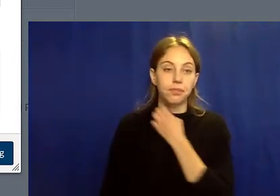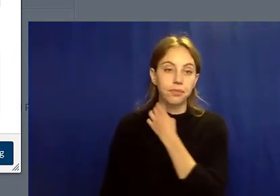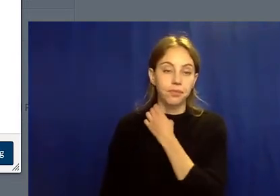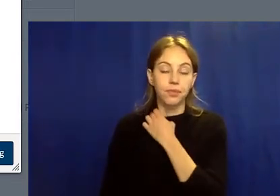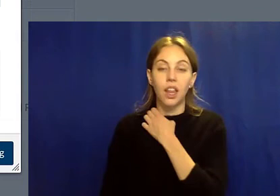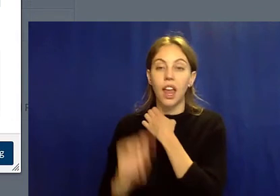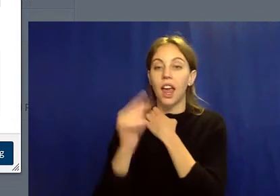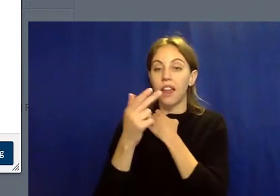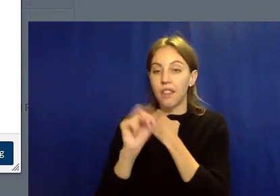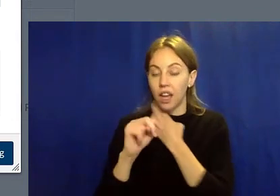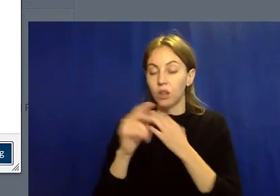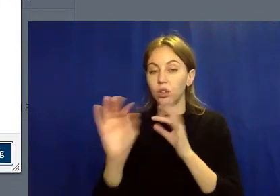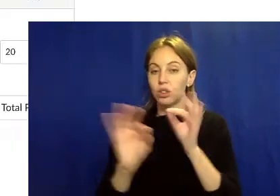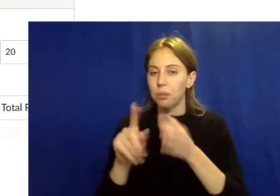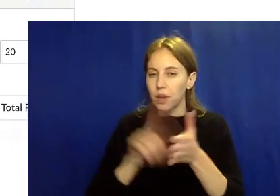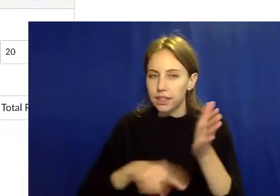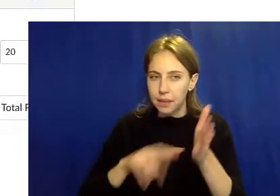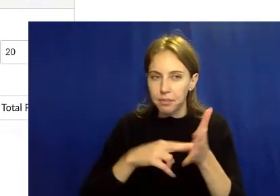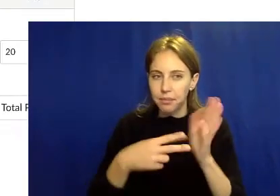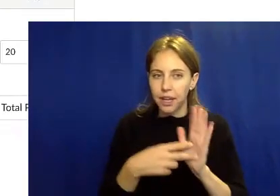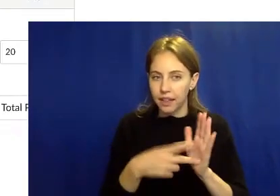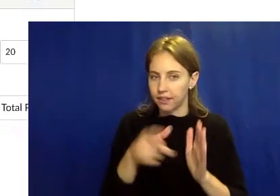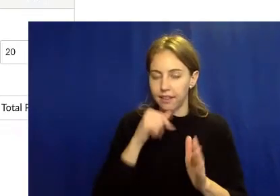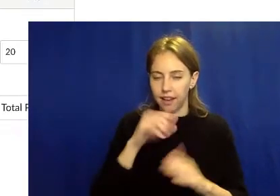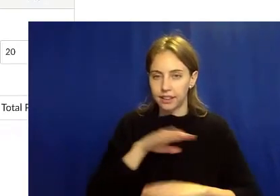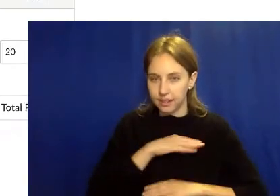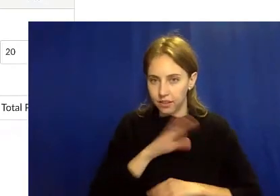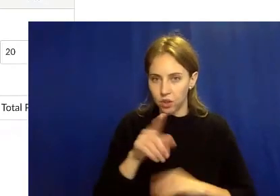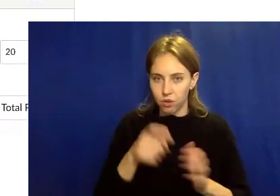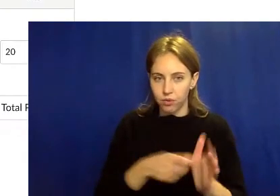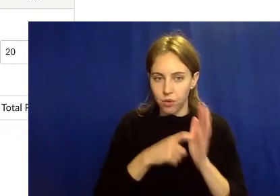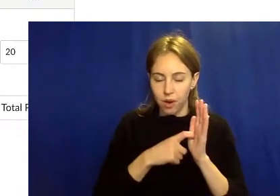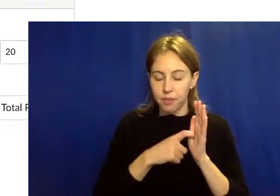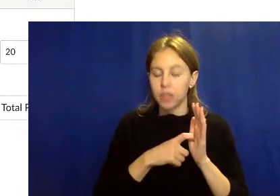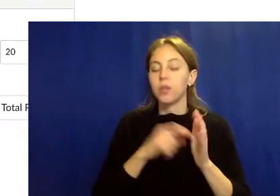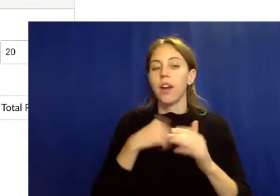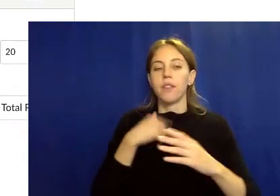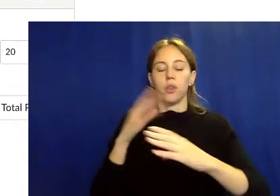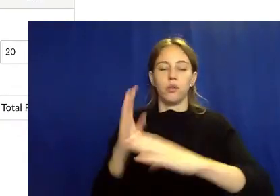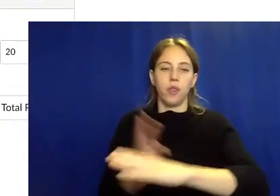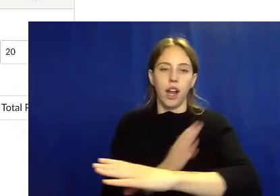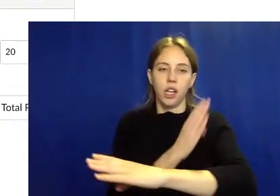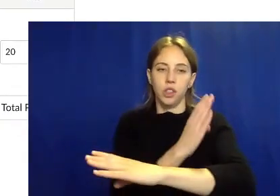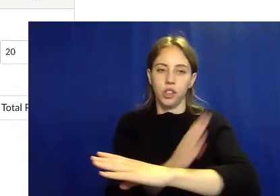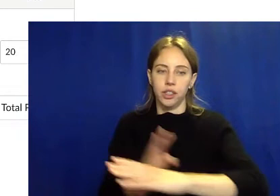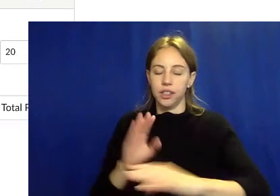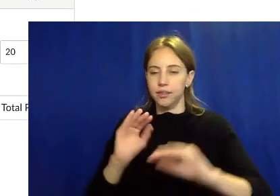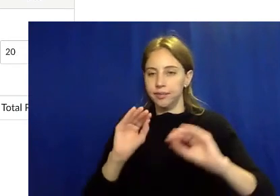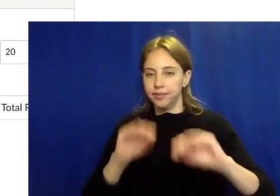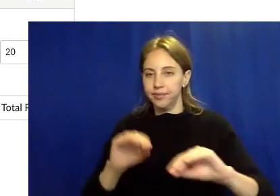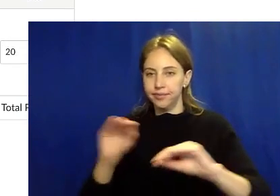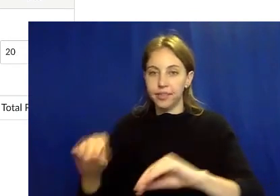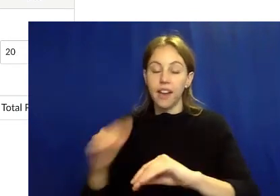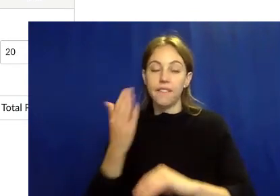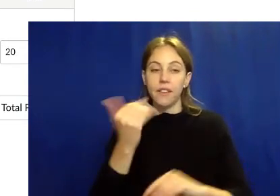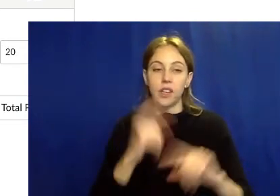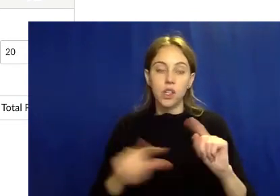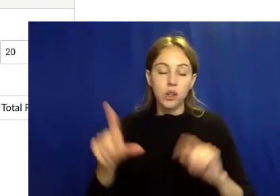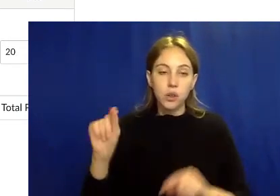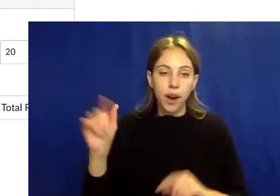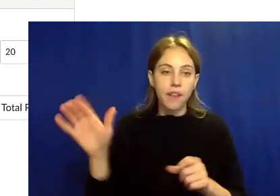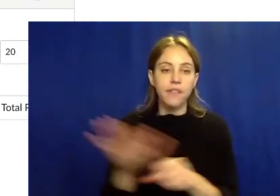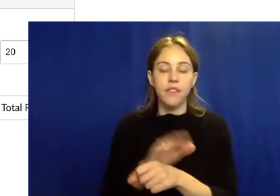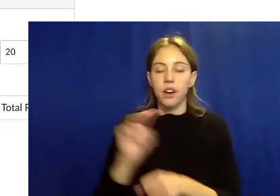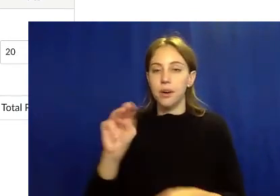you can describe what that means. All right, and so you kind of got ranges built in. So 15 to 20 is going to be full marks,